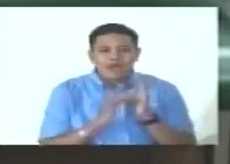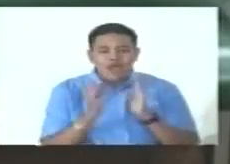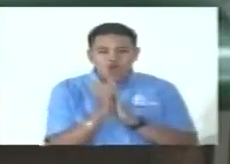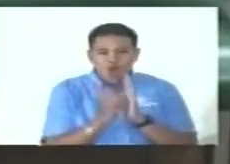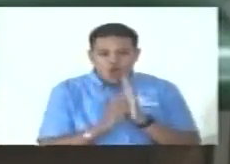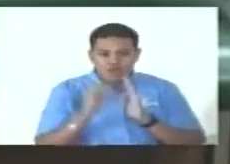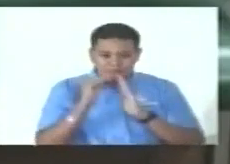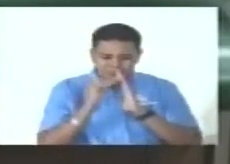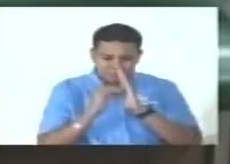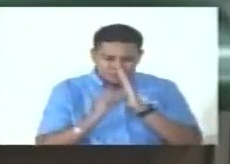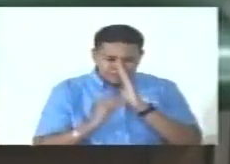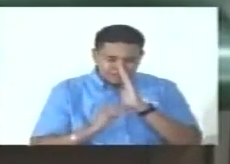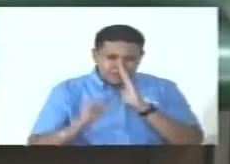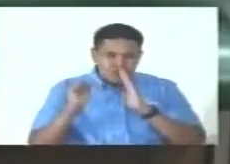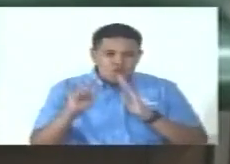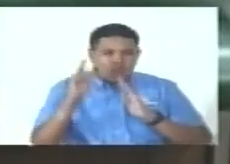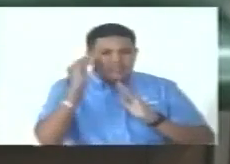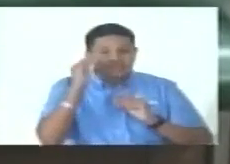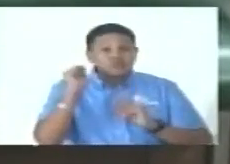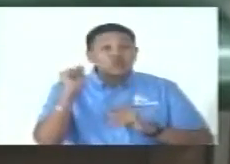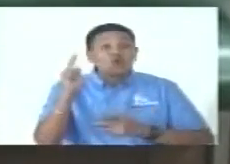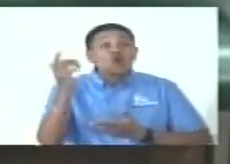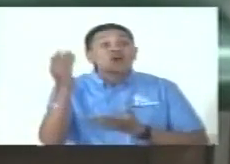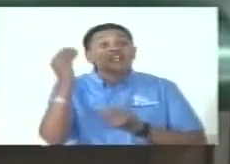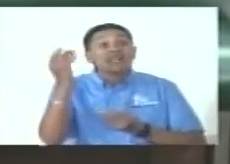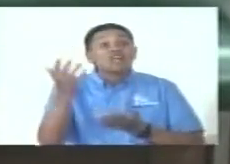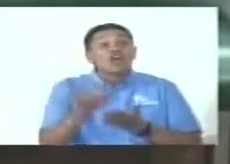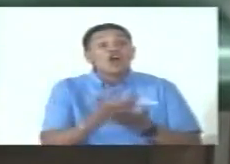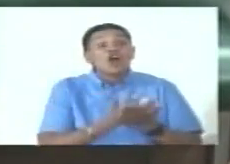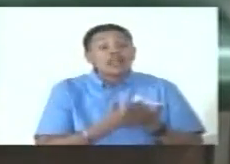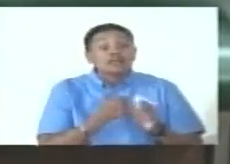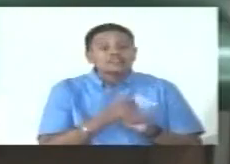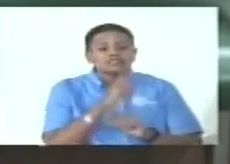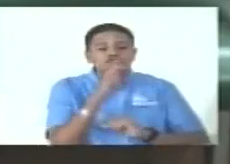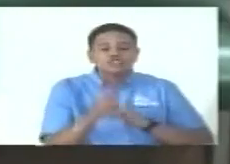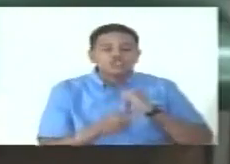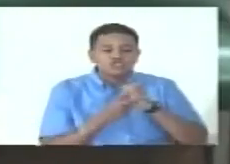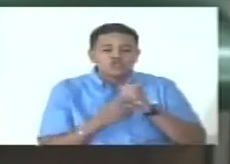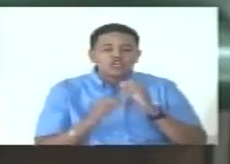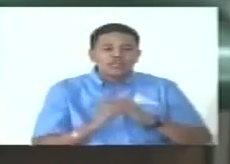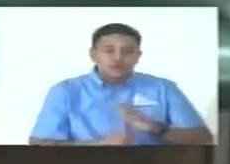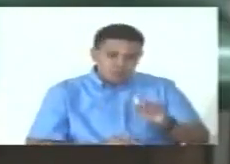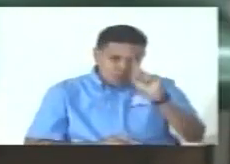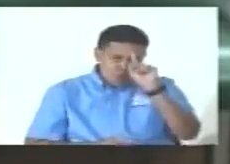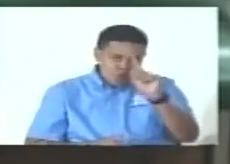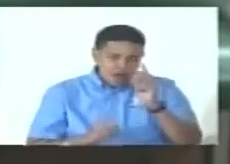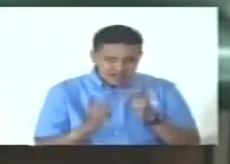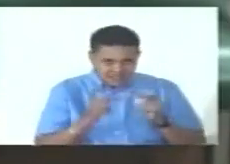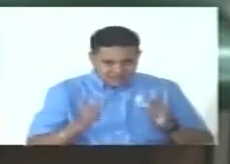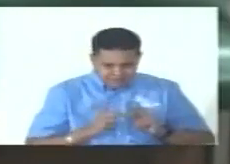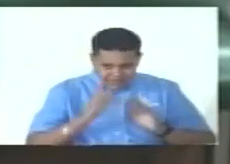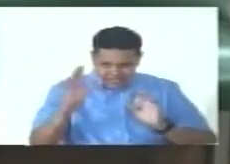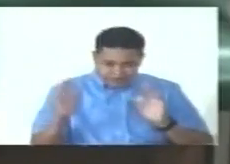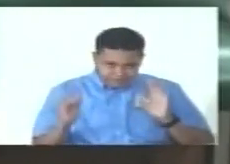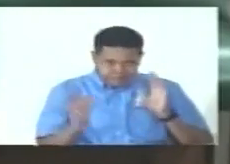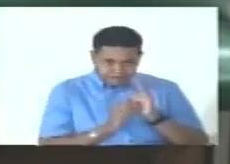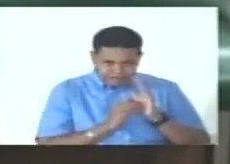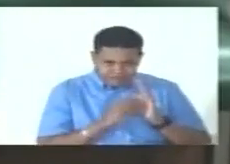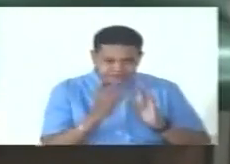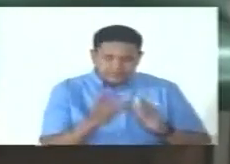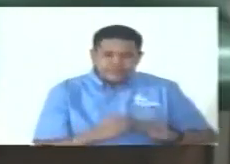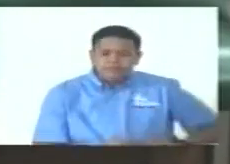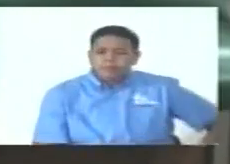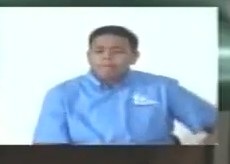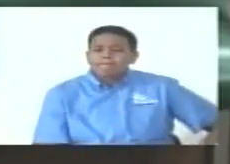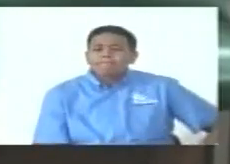So there's all this data being collected and stored in one place. So